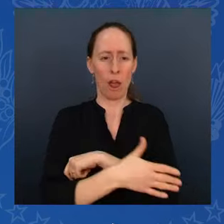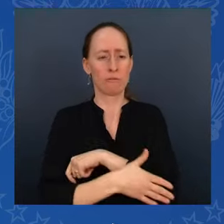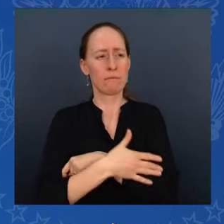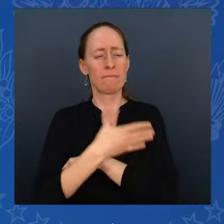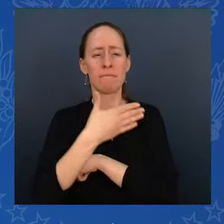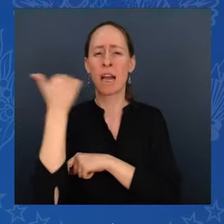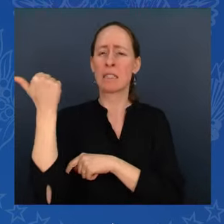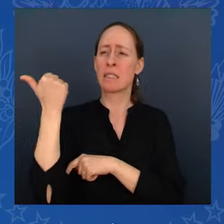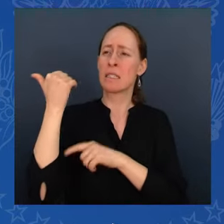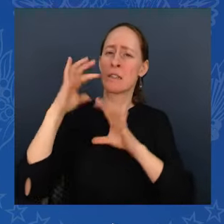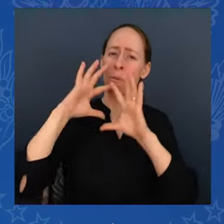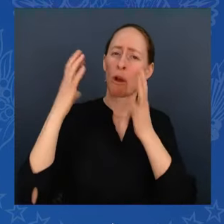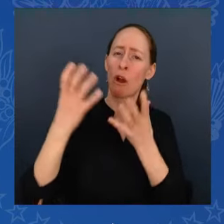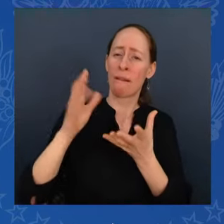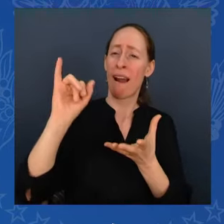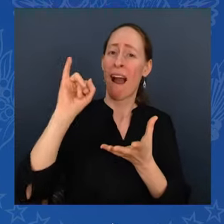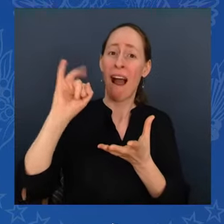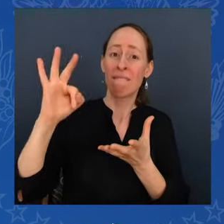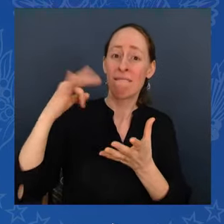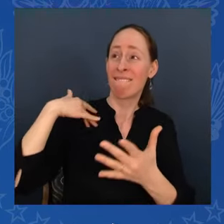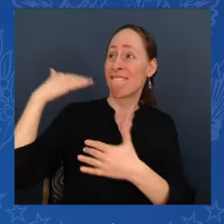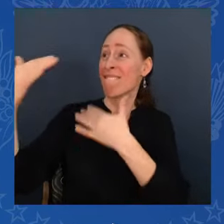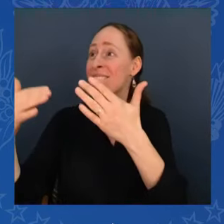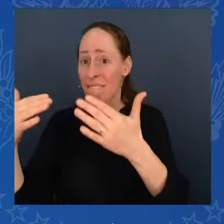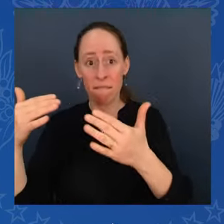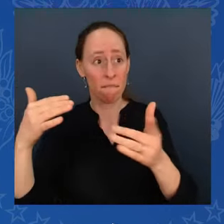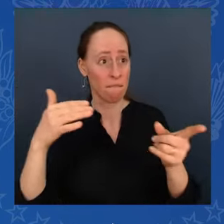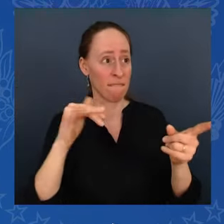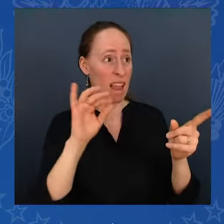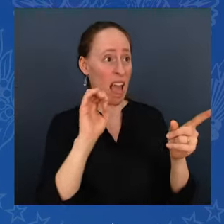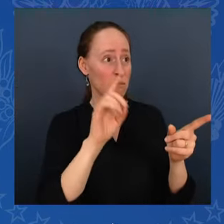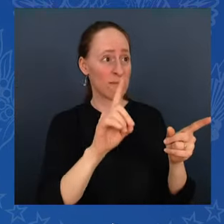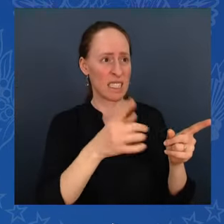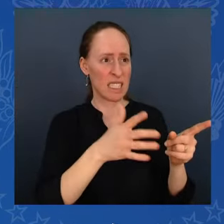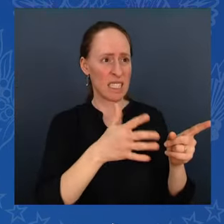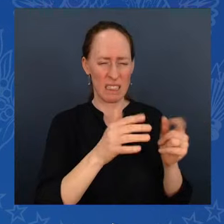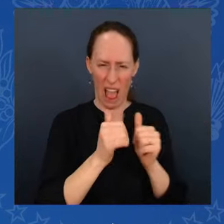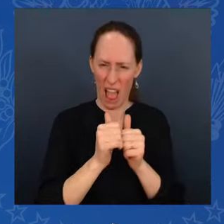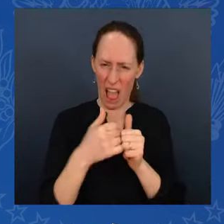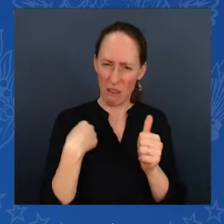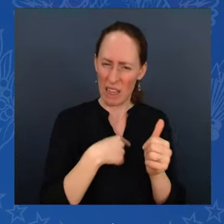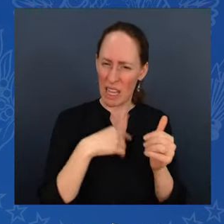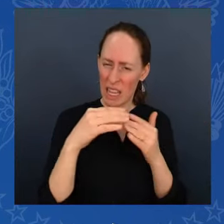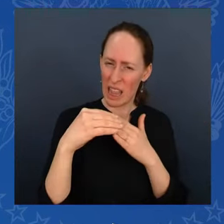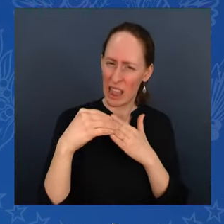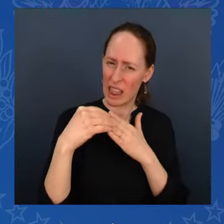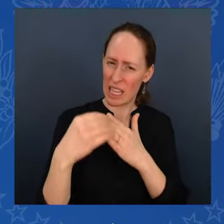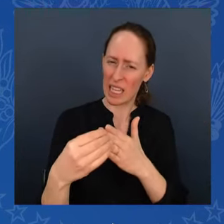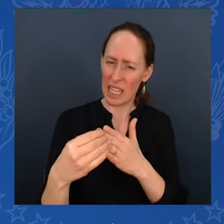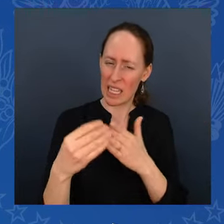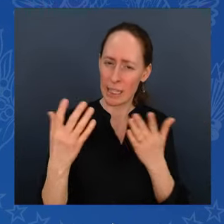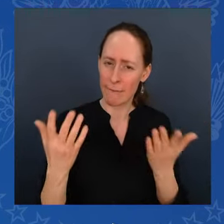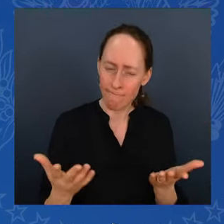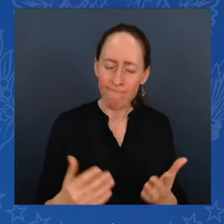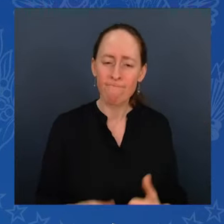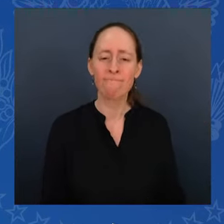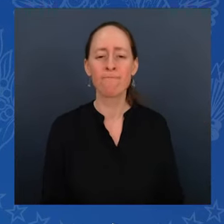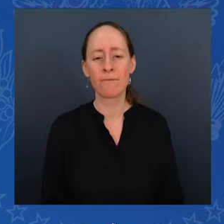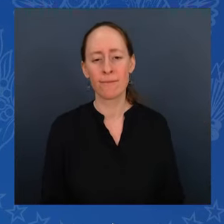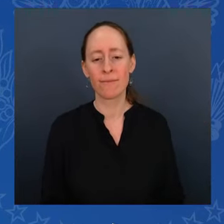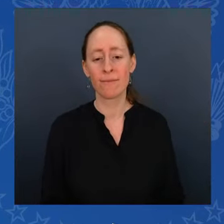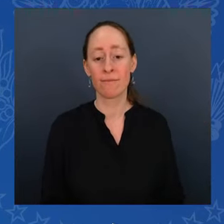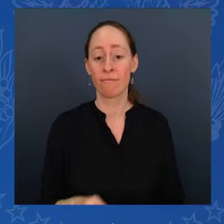Sam are from rural Wisconsin, first in your family to go to college. Life partners, business partners, hardworking, paying off your